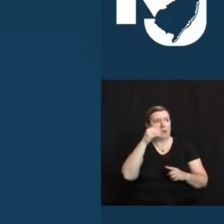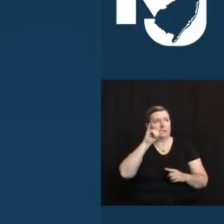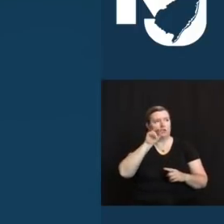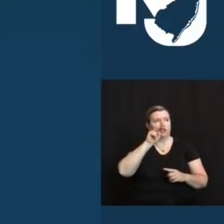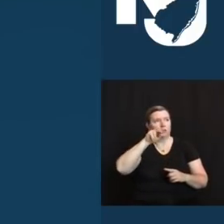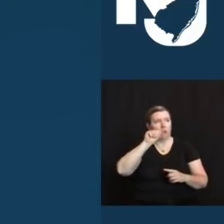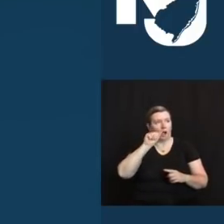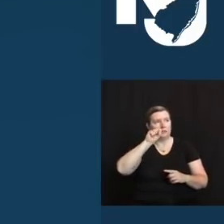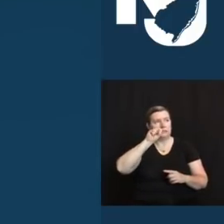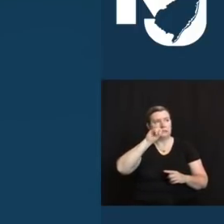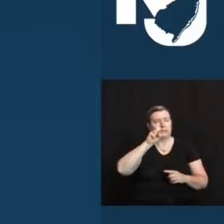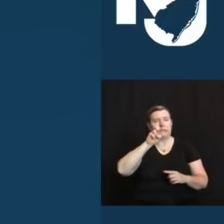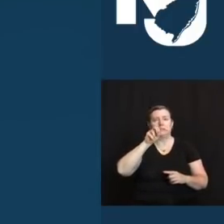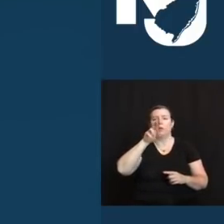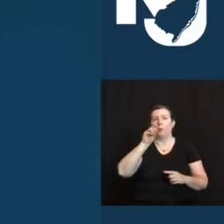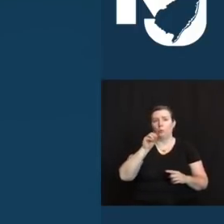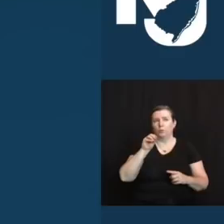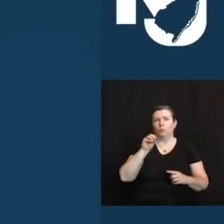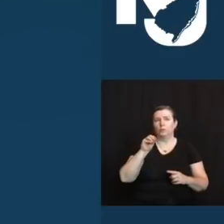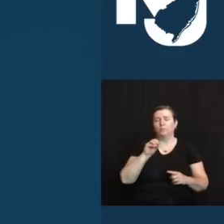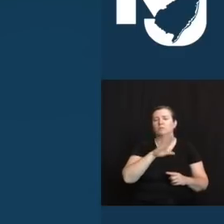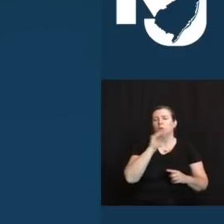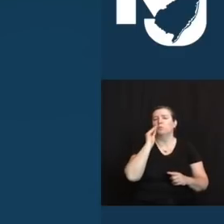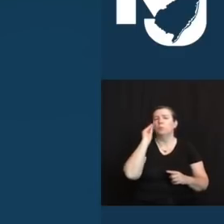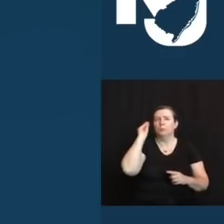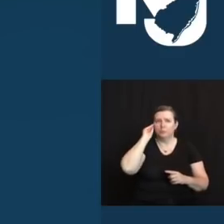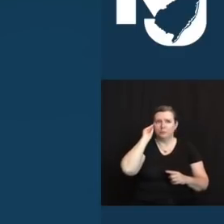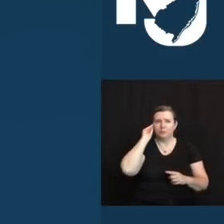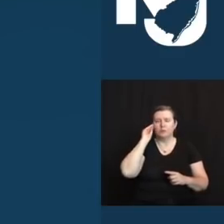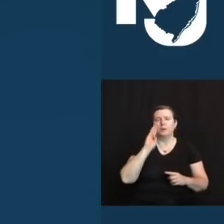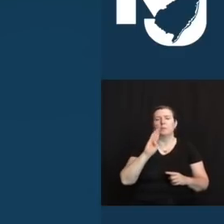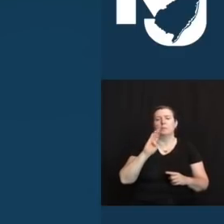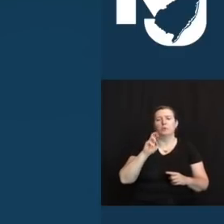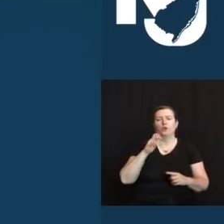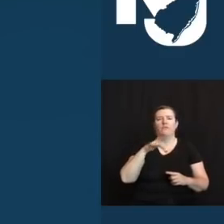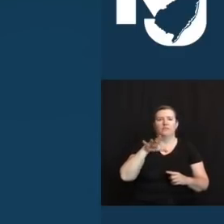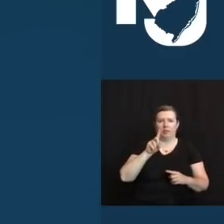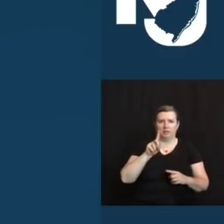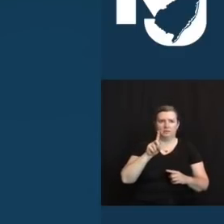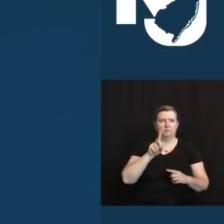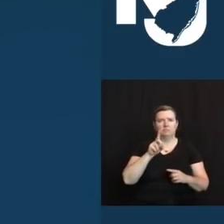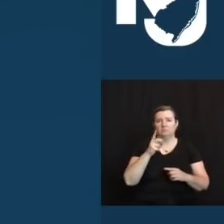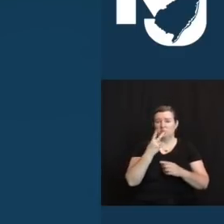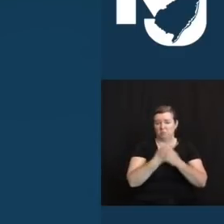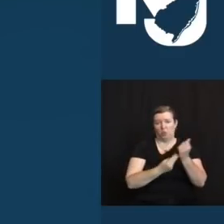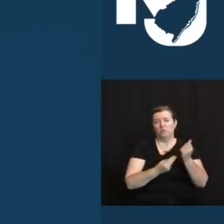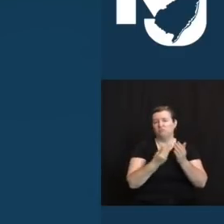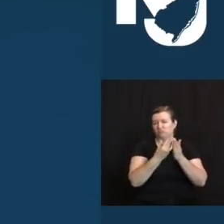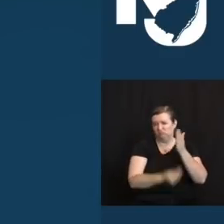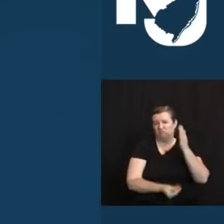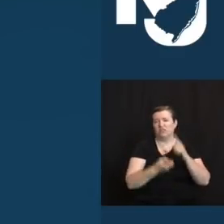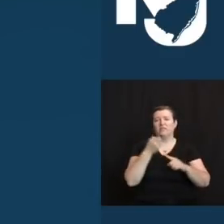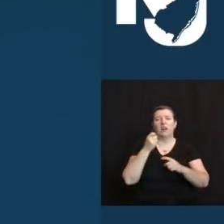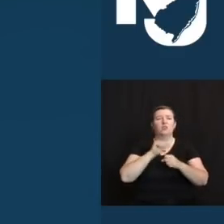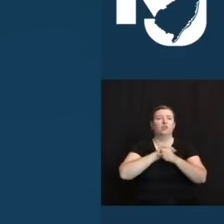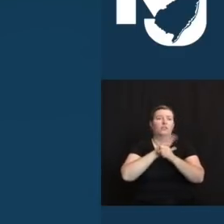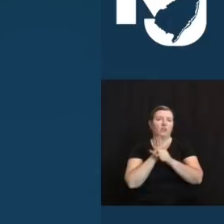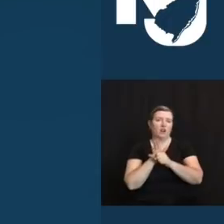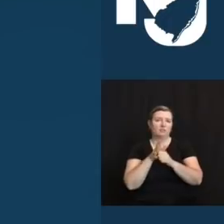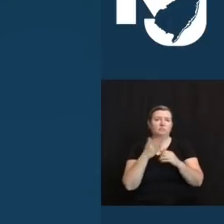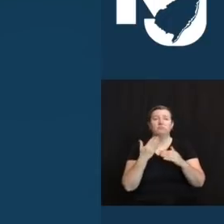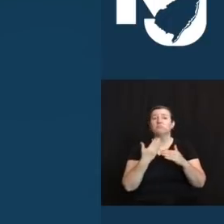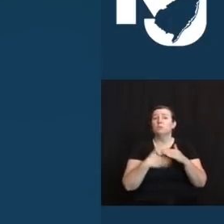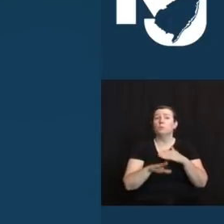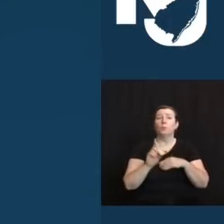home, and we've lost both of them to COVID-19. Both George and Gina were born in the Philippines, where they